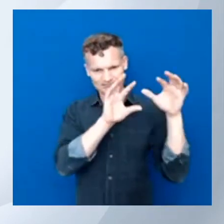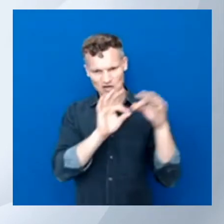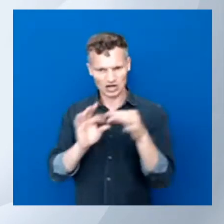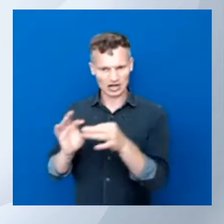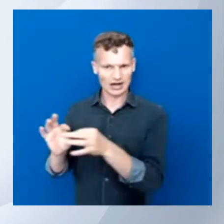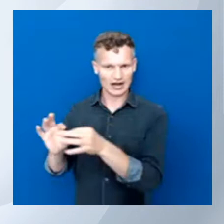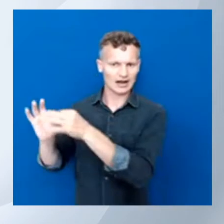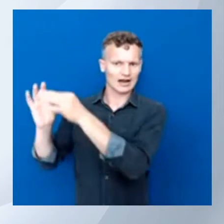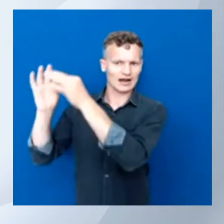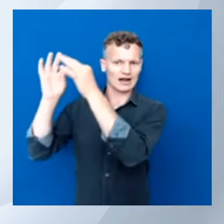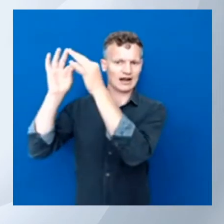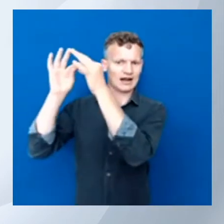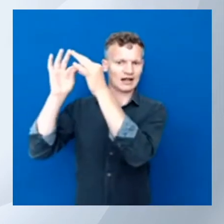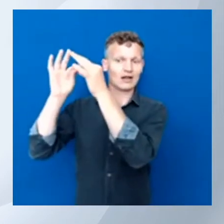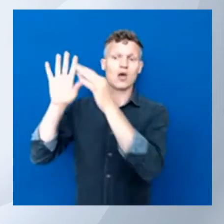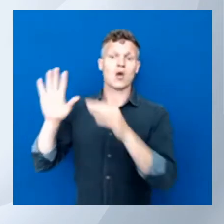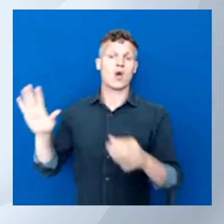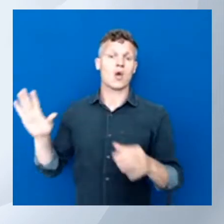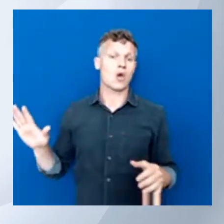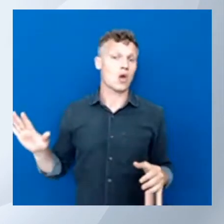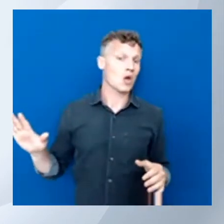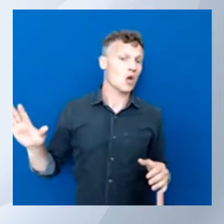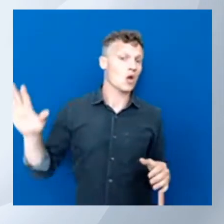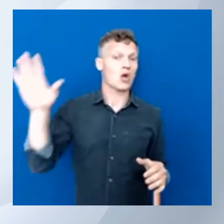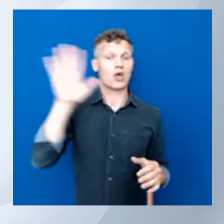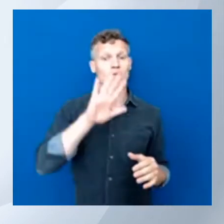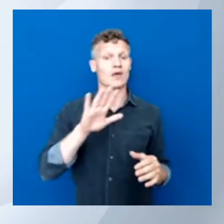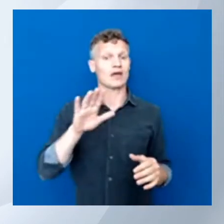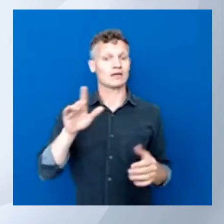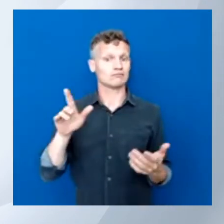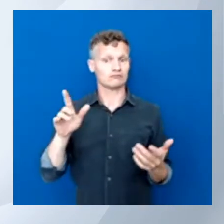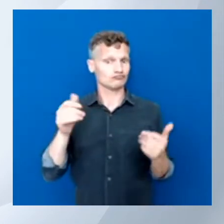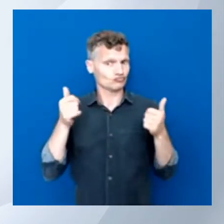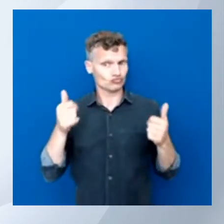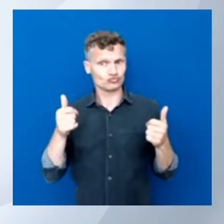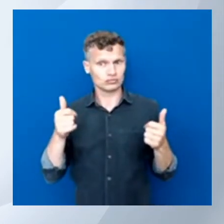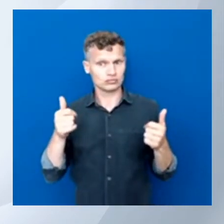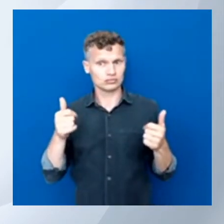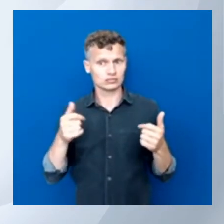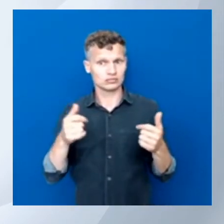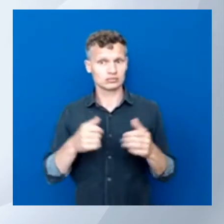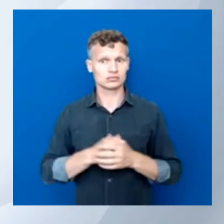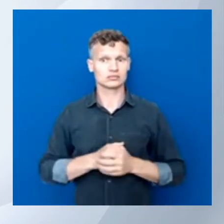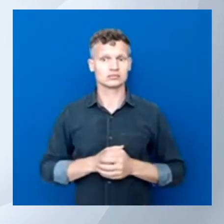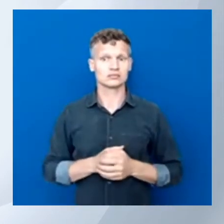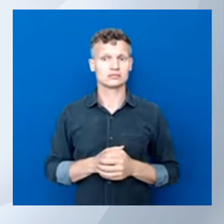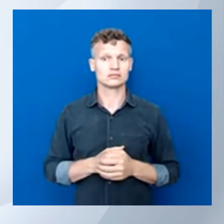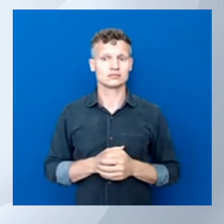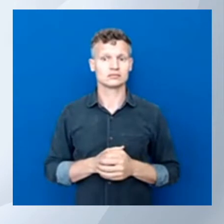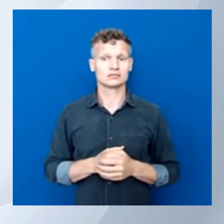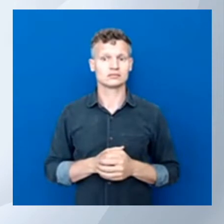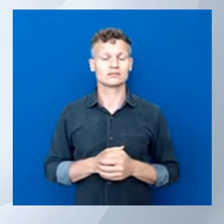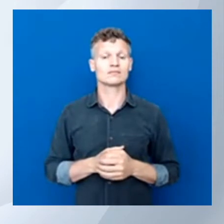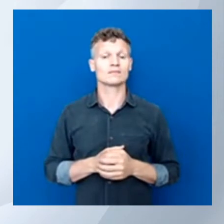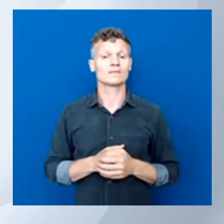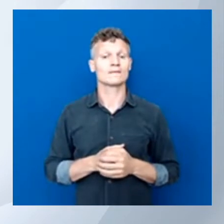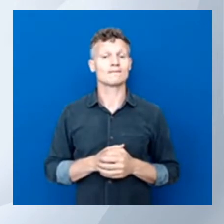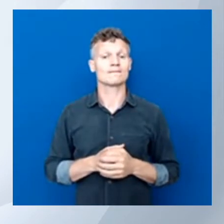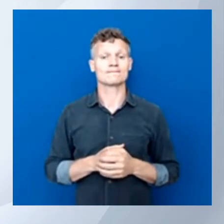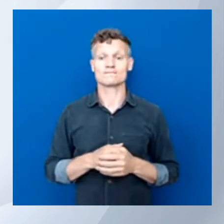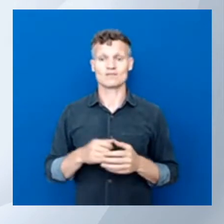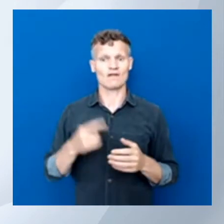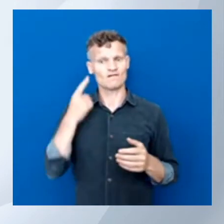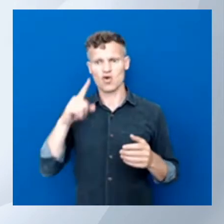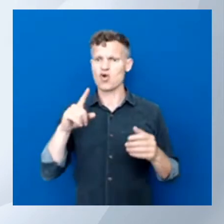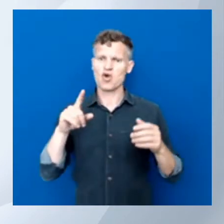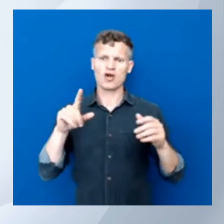the US. This is great. It speeds things up a lot. And for things like static content, images, CSS, JavaScript, this